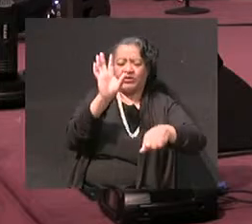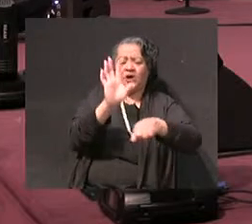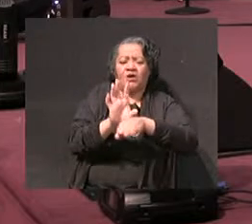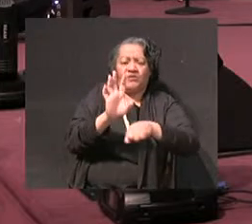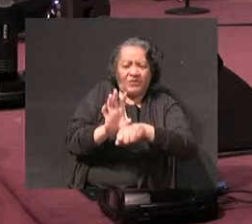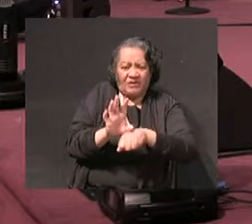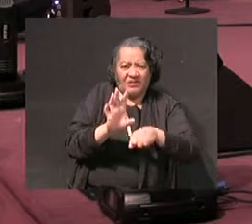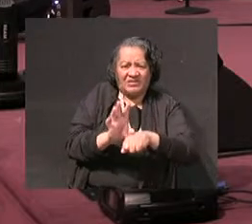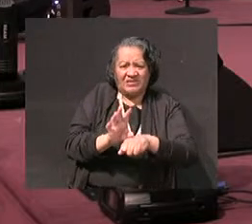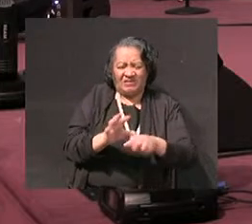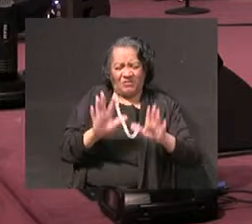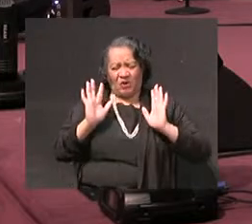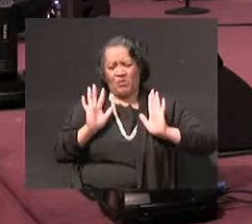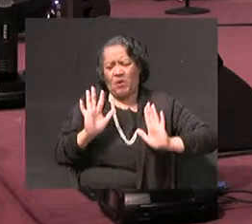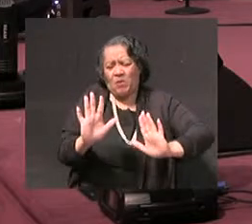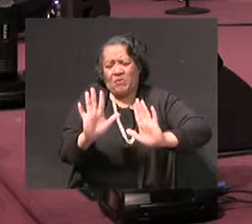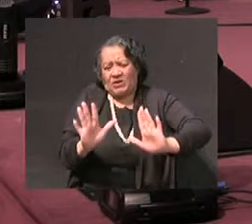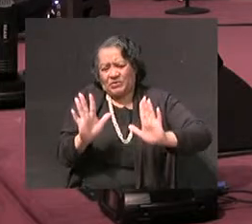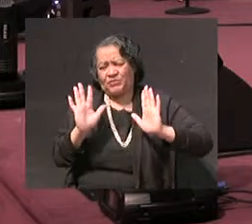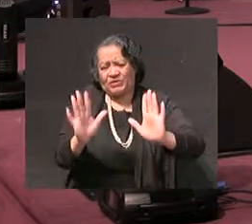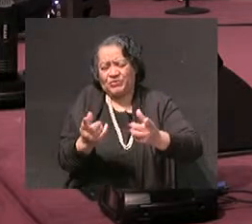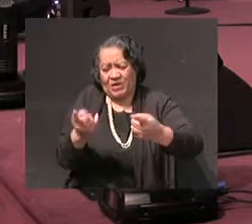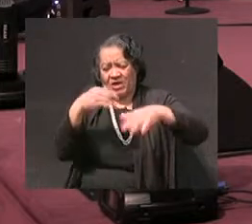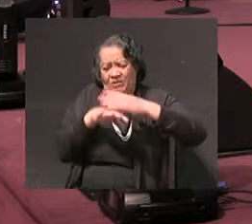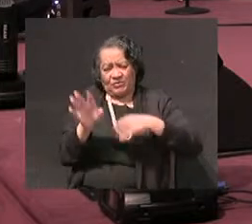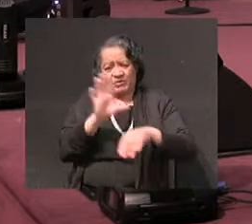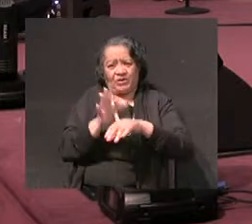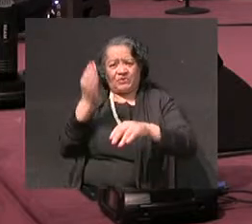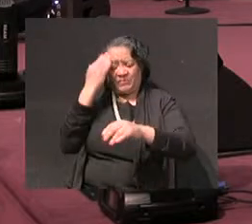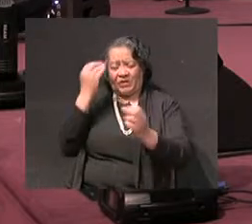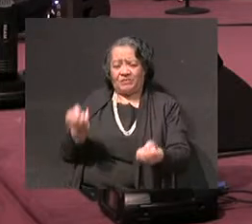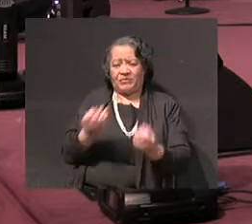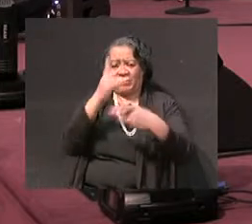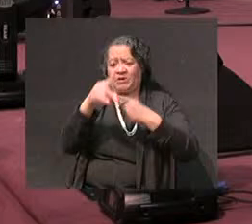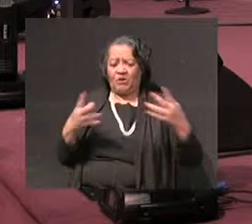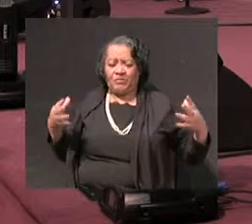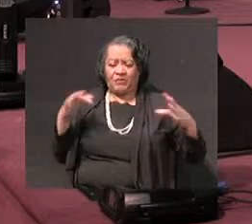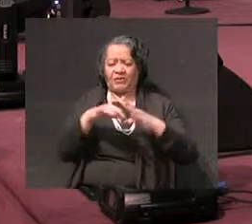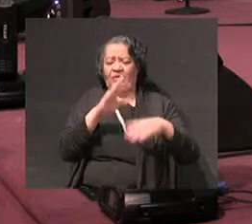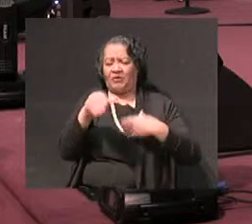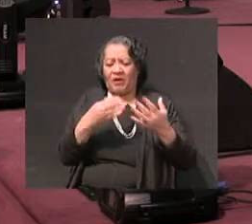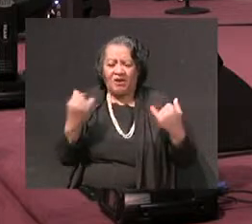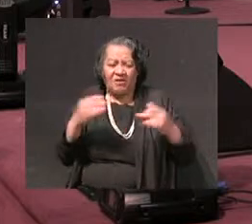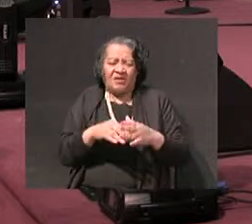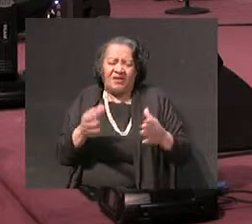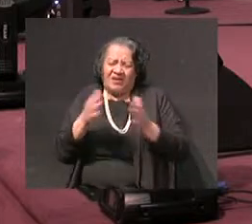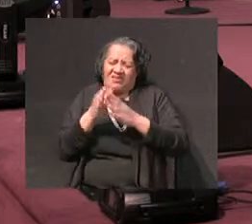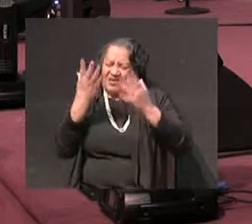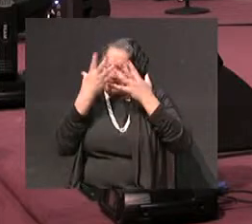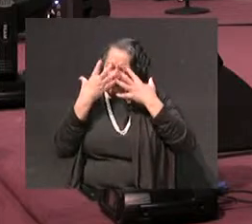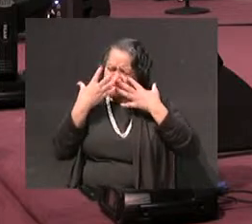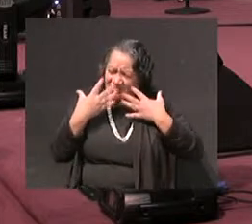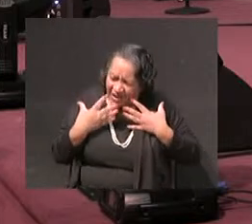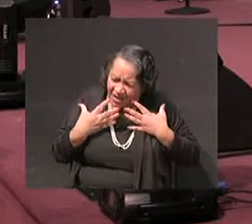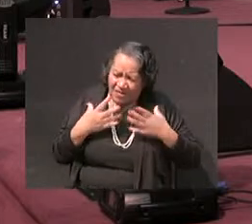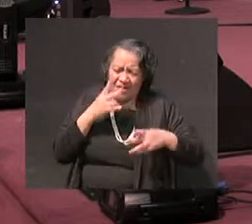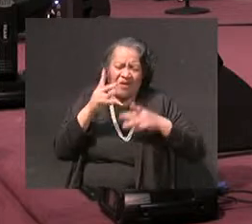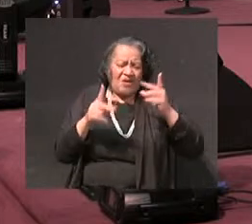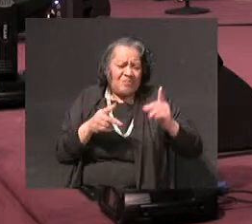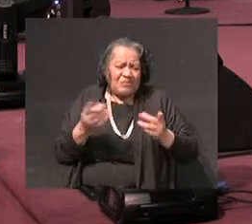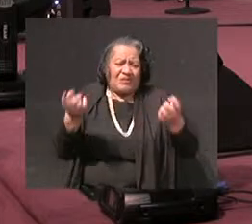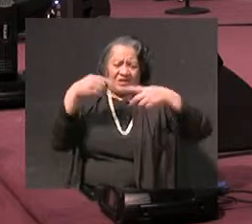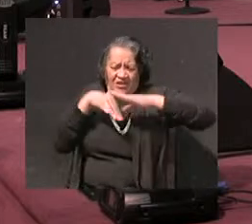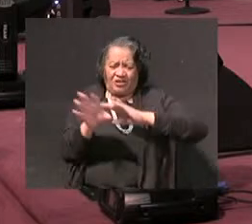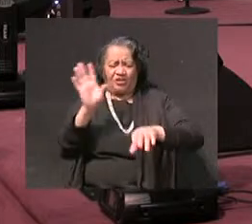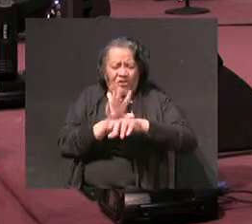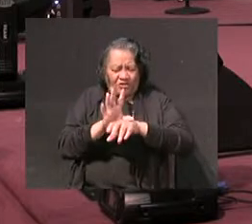service by pressing their way through, Lord. We know that many have come together with bowed heads and downcast